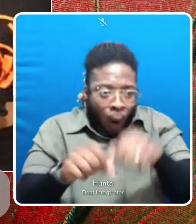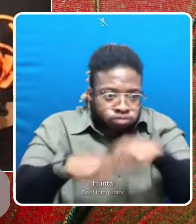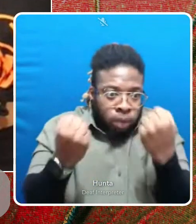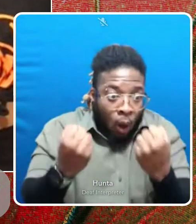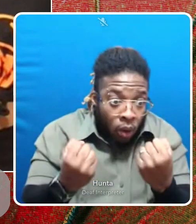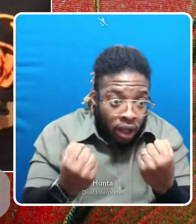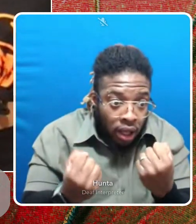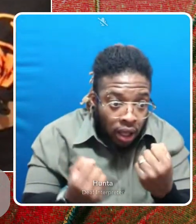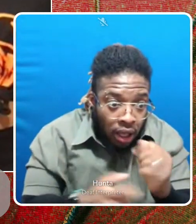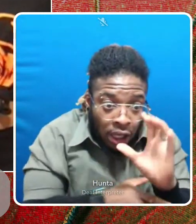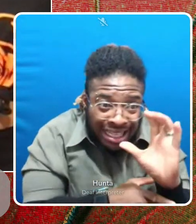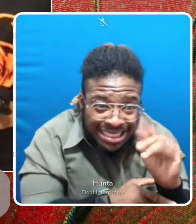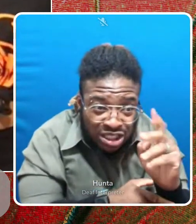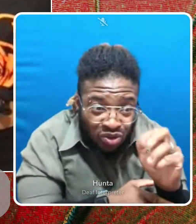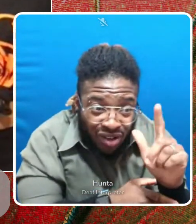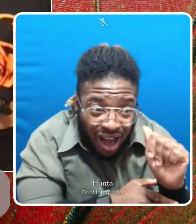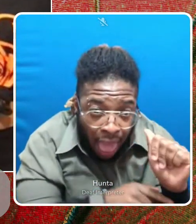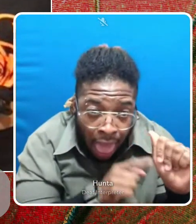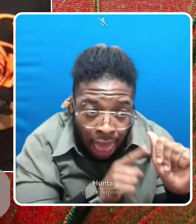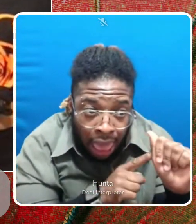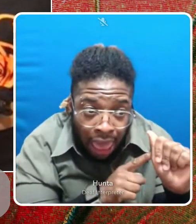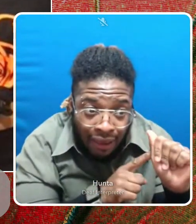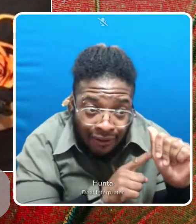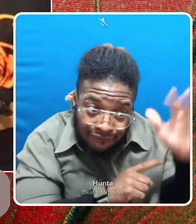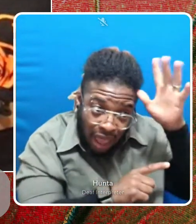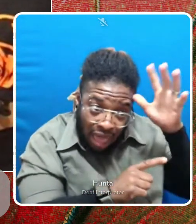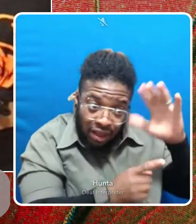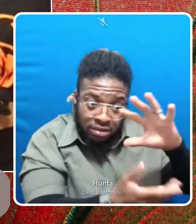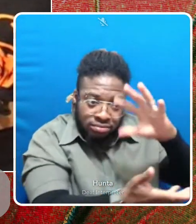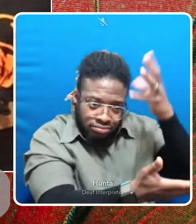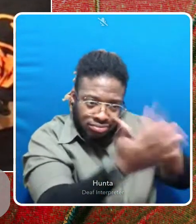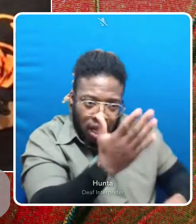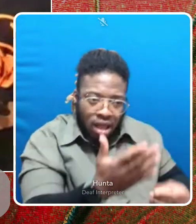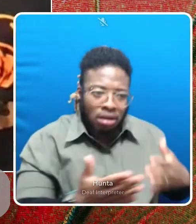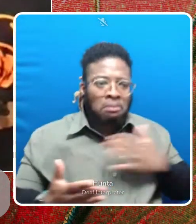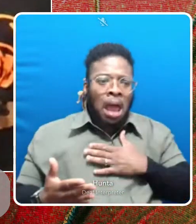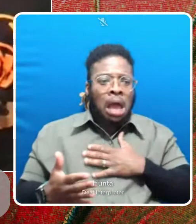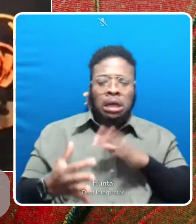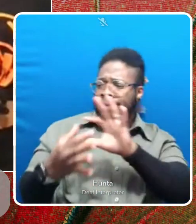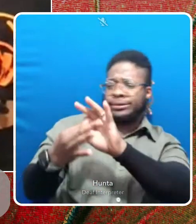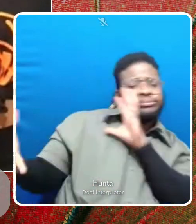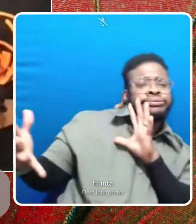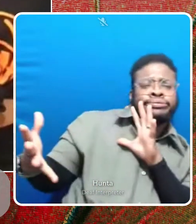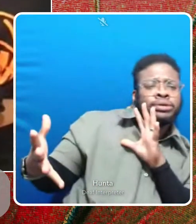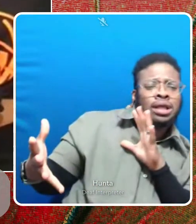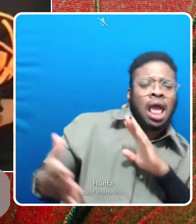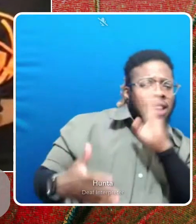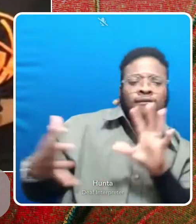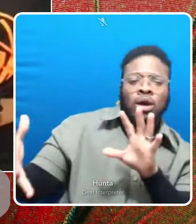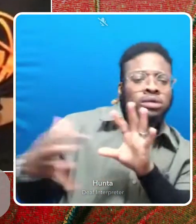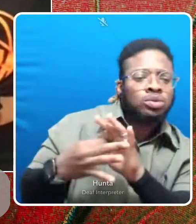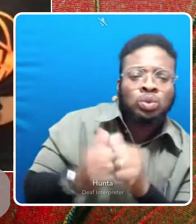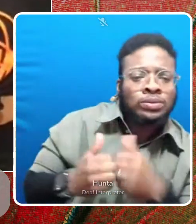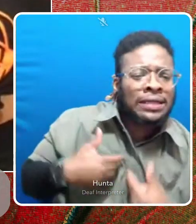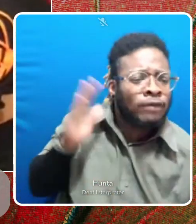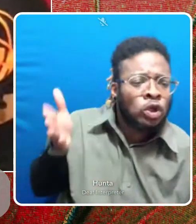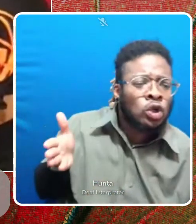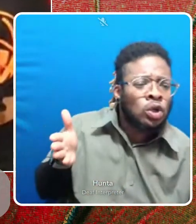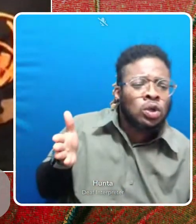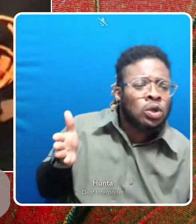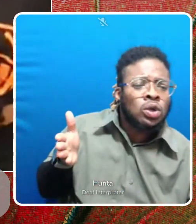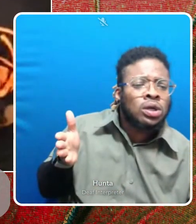me. Dad too busy playing seed, so he never stuck around to watch this one grow. Never had a fairy godmother to make me pick up the patch. Papa